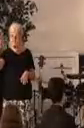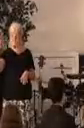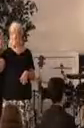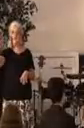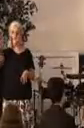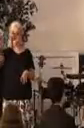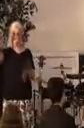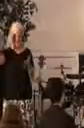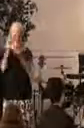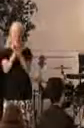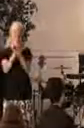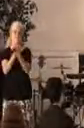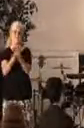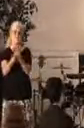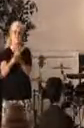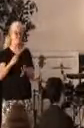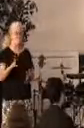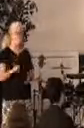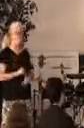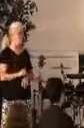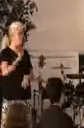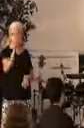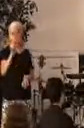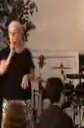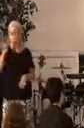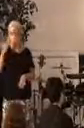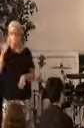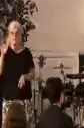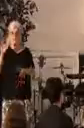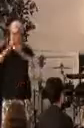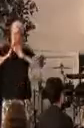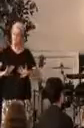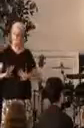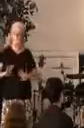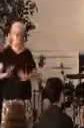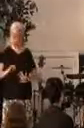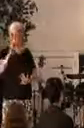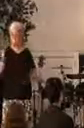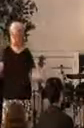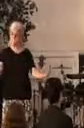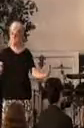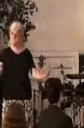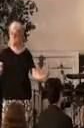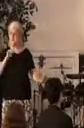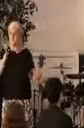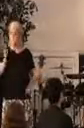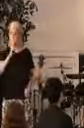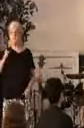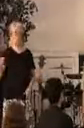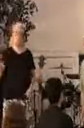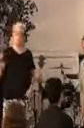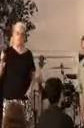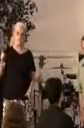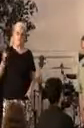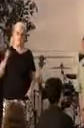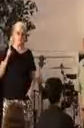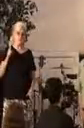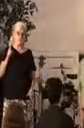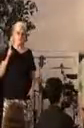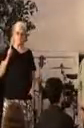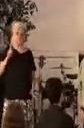taking a stand. I'm not going to be quiet. I'm not going to be bullied into